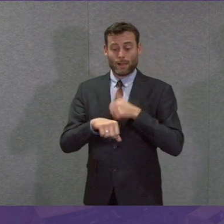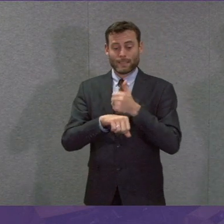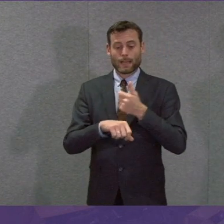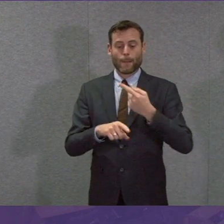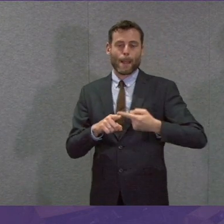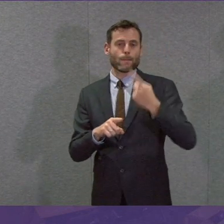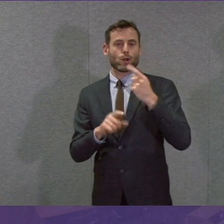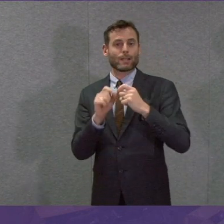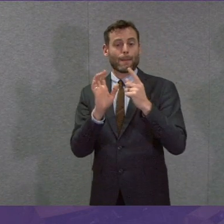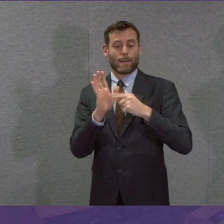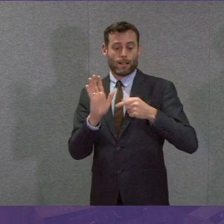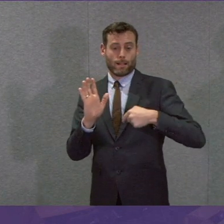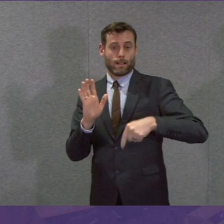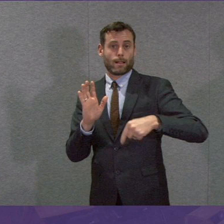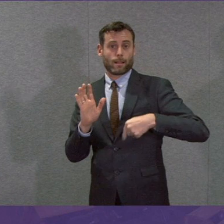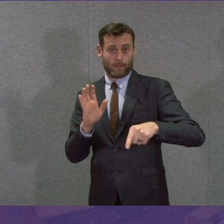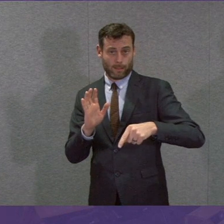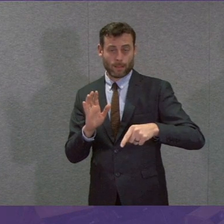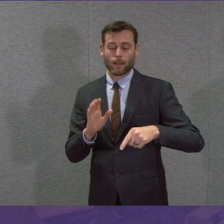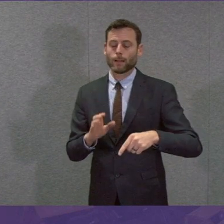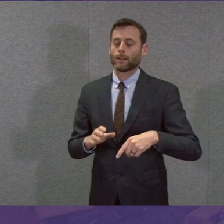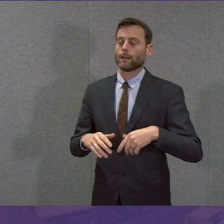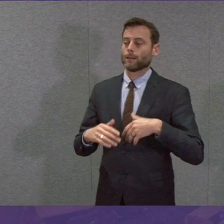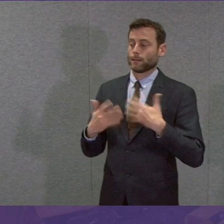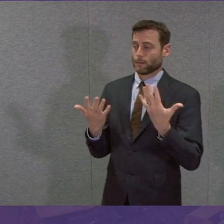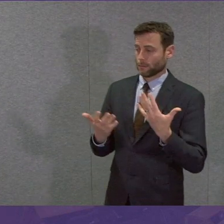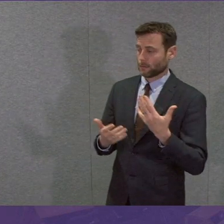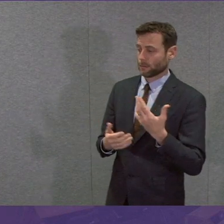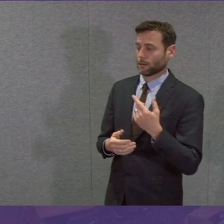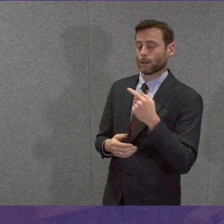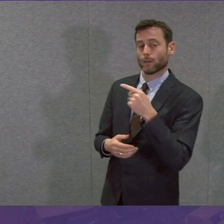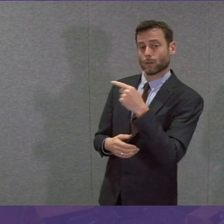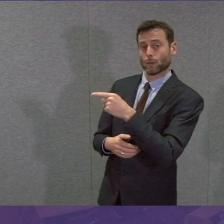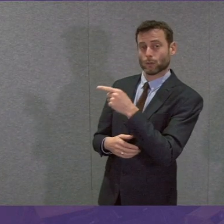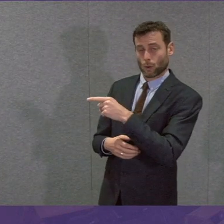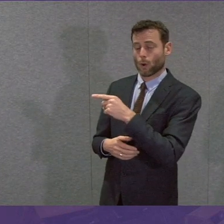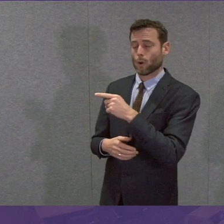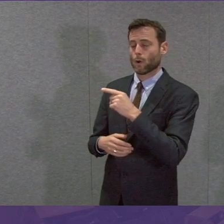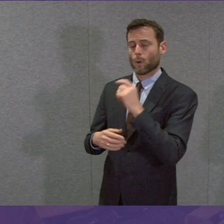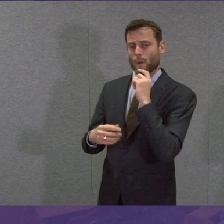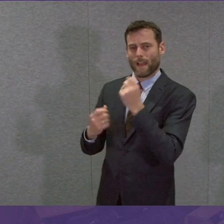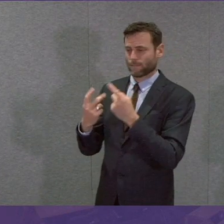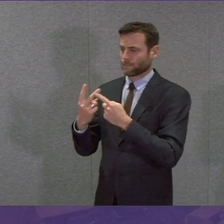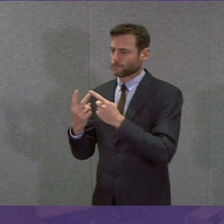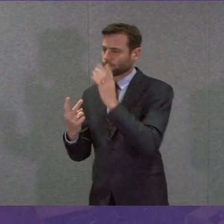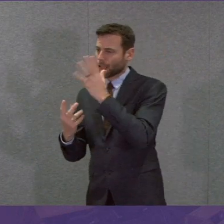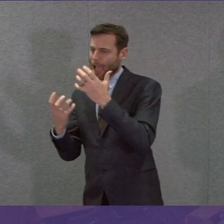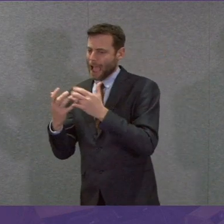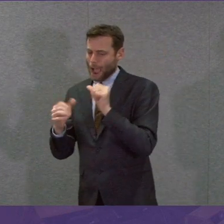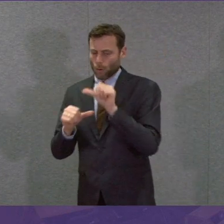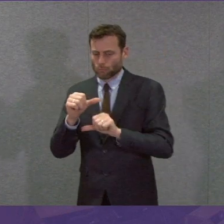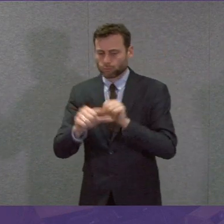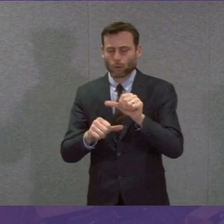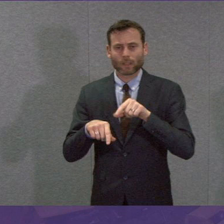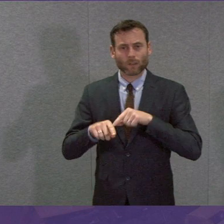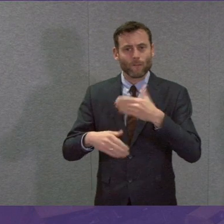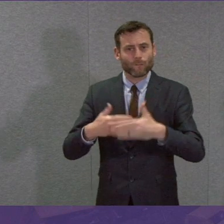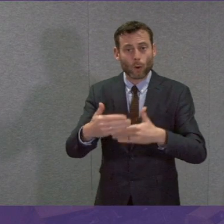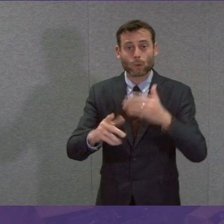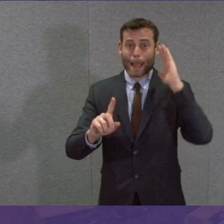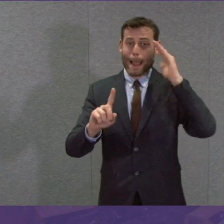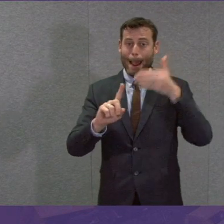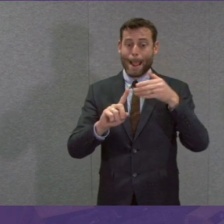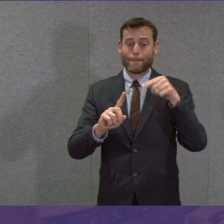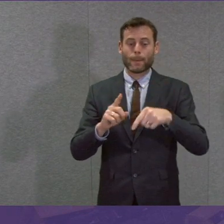again, subject to the Bureau, and I know my colleague Graham Day will be speaking, or has spoken to members of the Bureau about how this will work. I would aim to have that